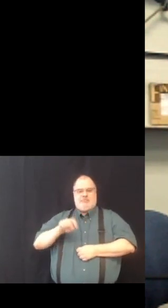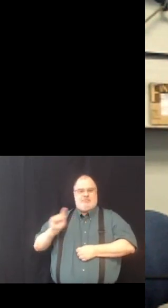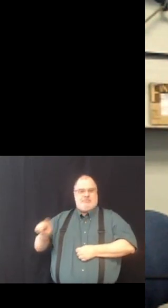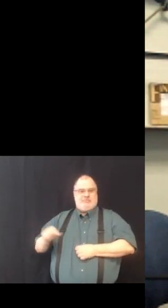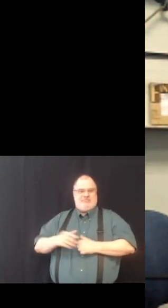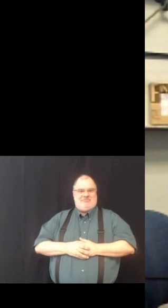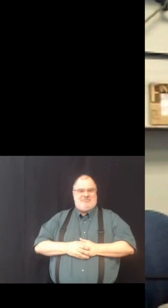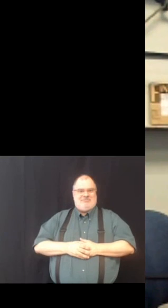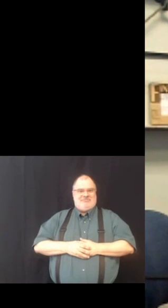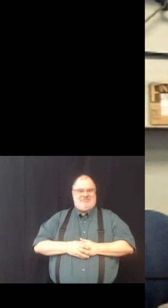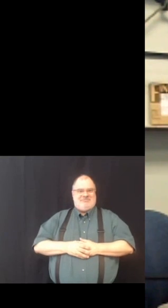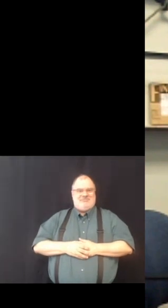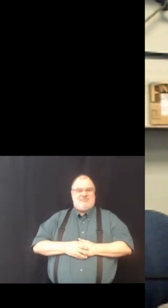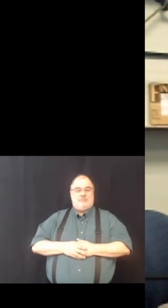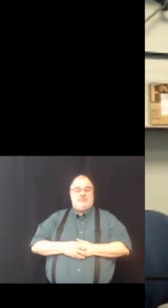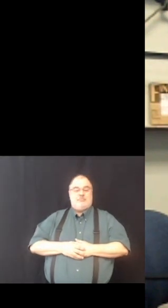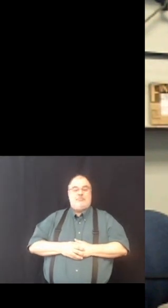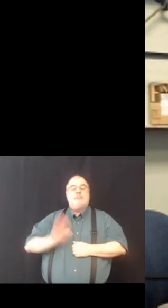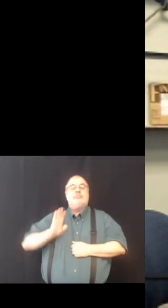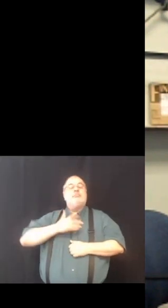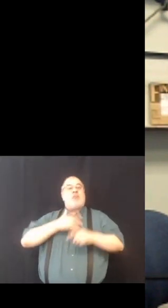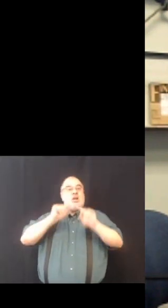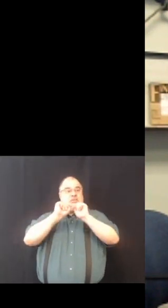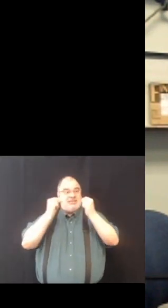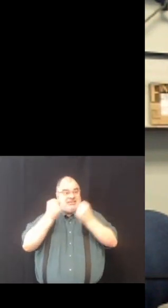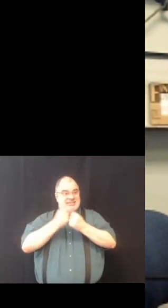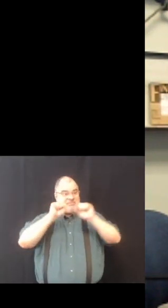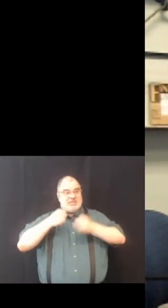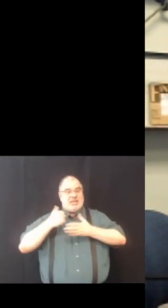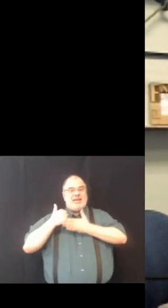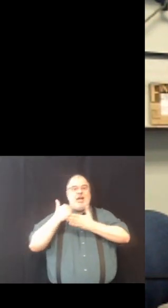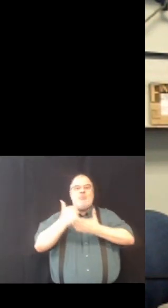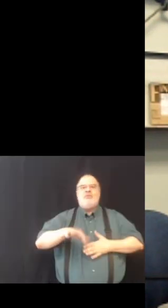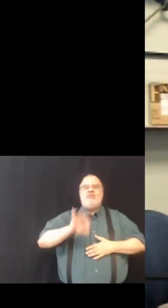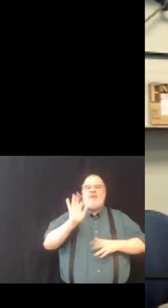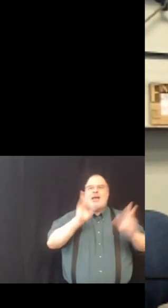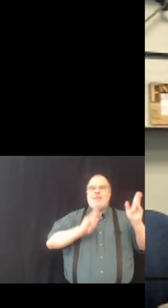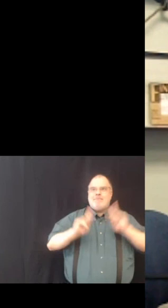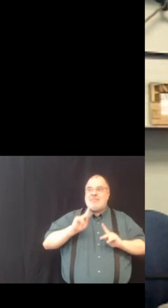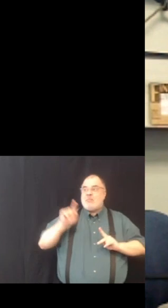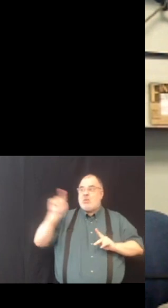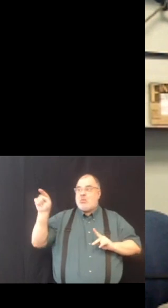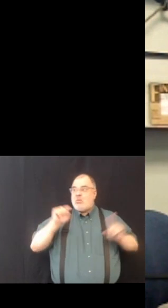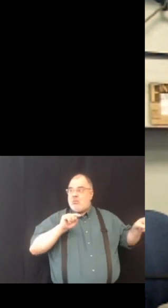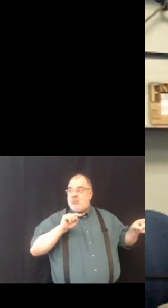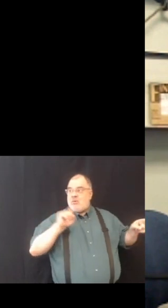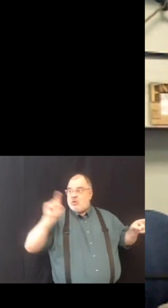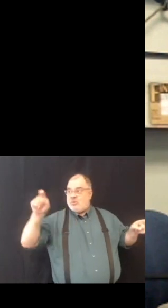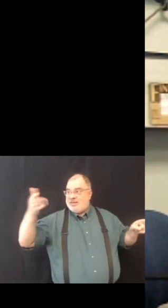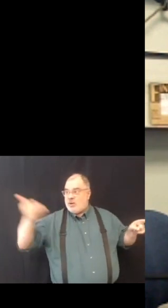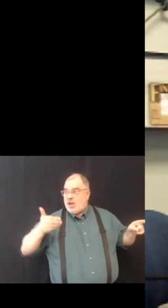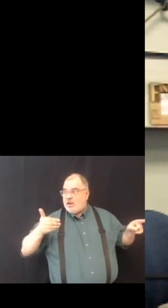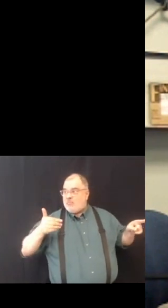state. Our teams can help you find qualified individuals to interview for your job. We want to thank everyone